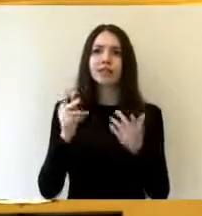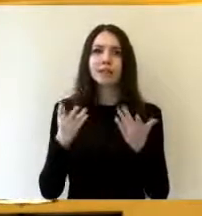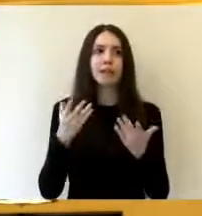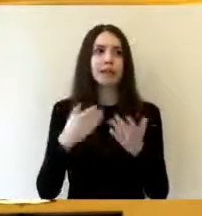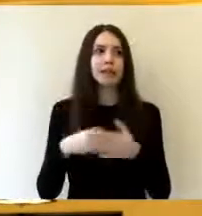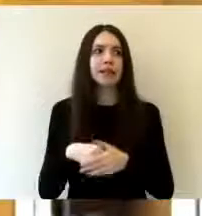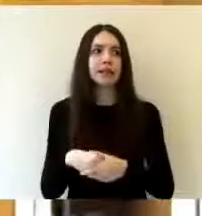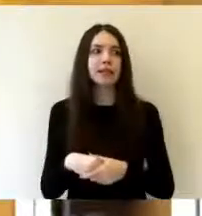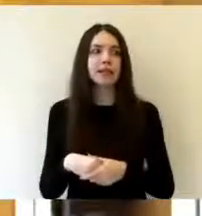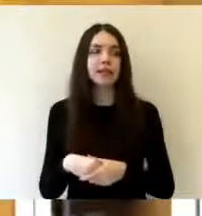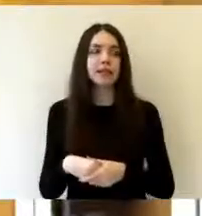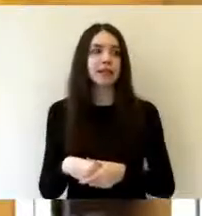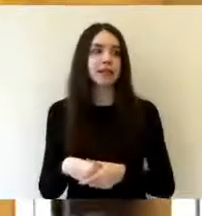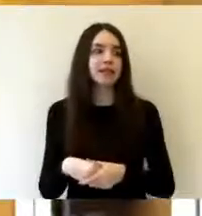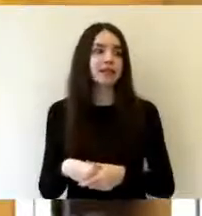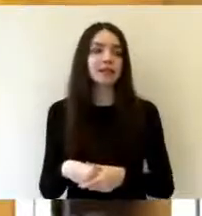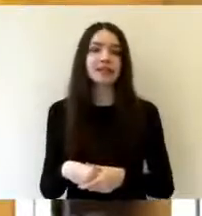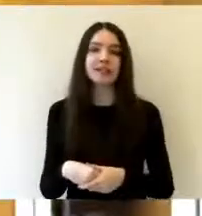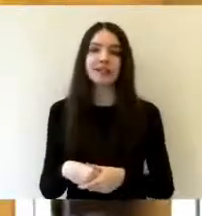you want me to change the